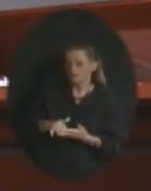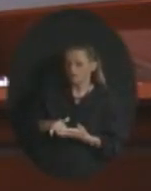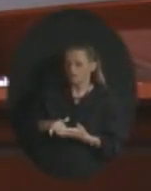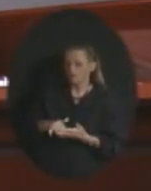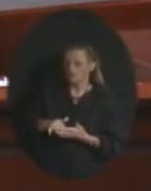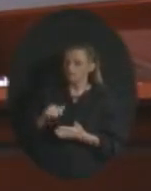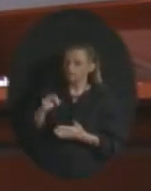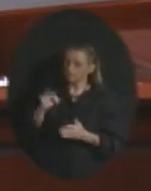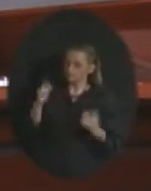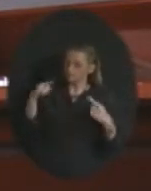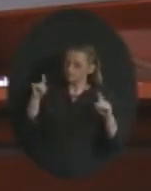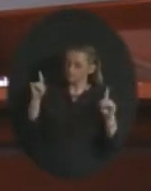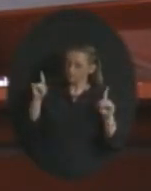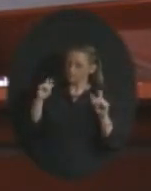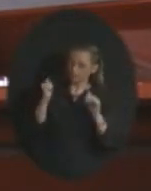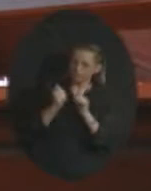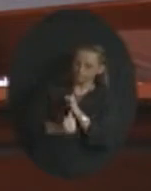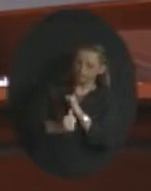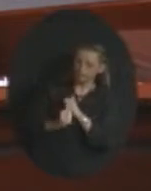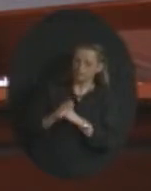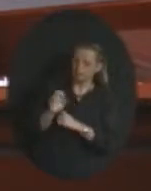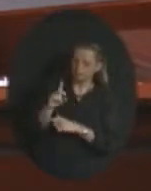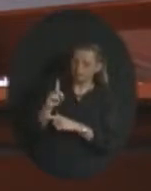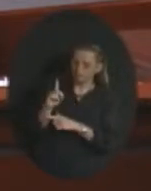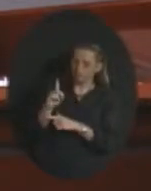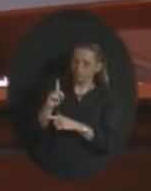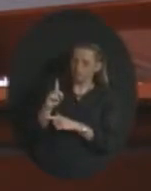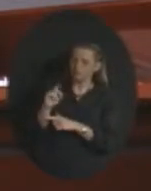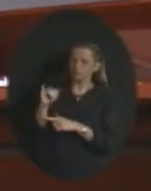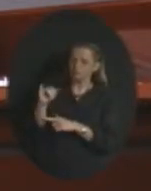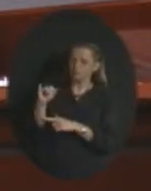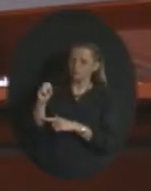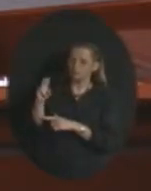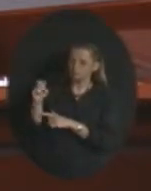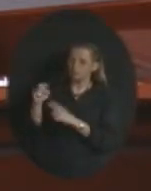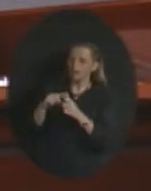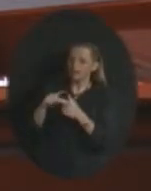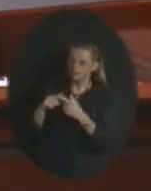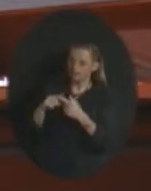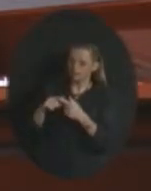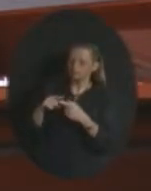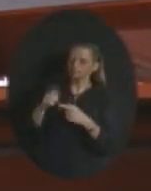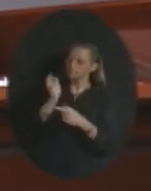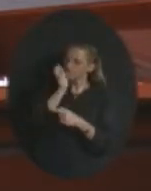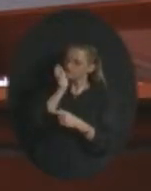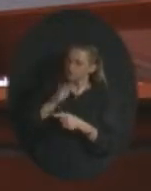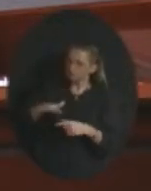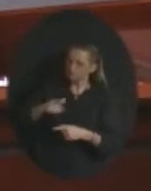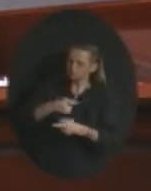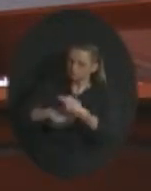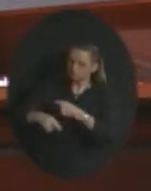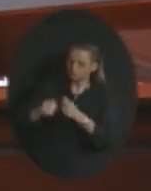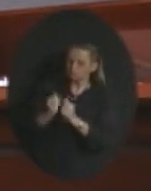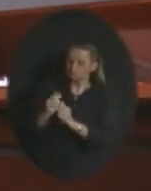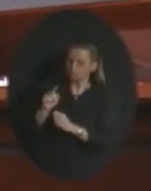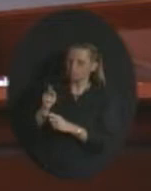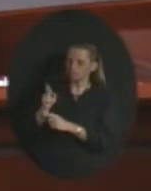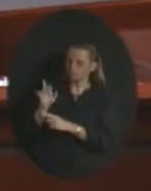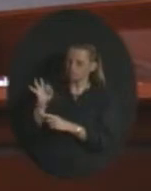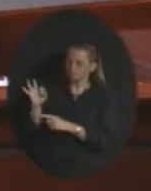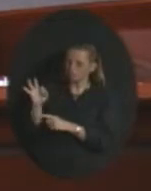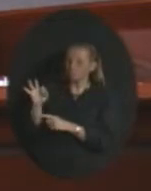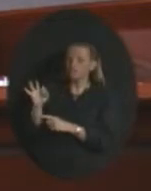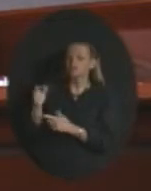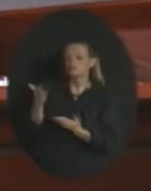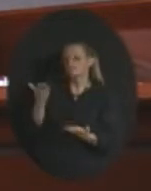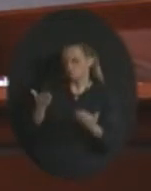If we are successful with the bond issue and we have turf a year from now, I think the principals feel differently about that. So I think that's the latest thought, as we will talk